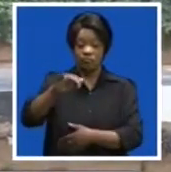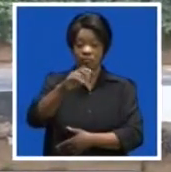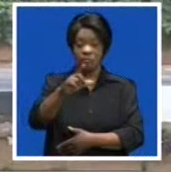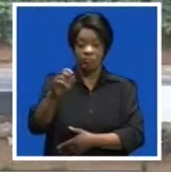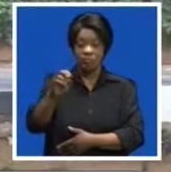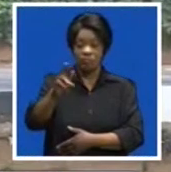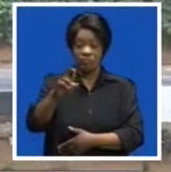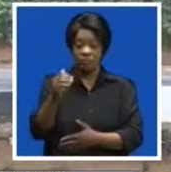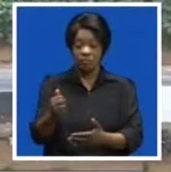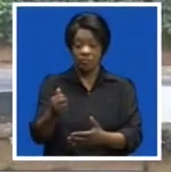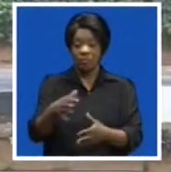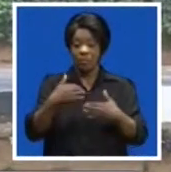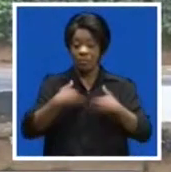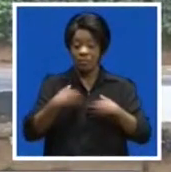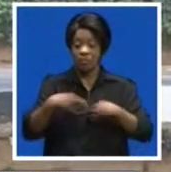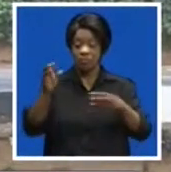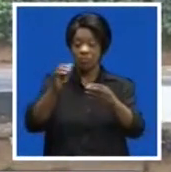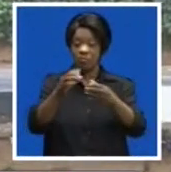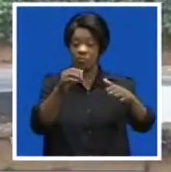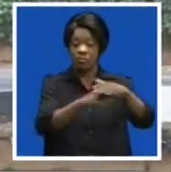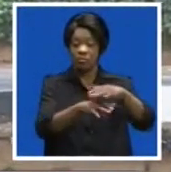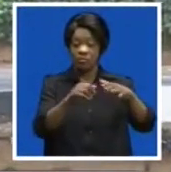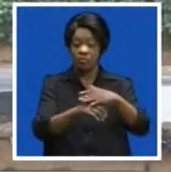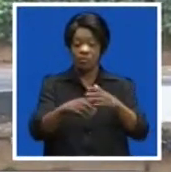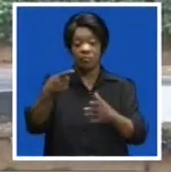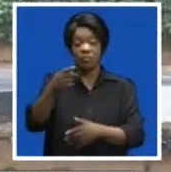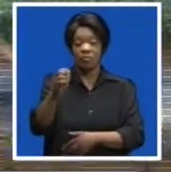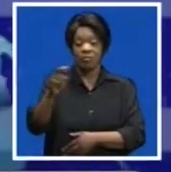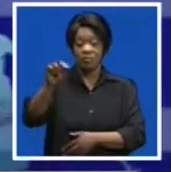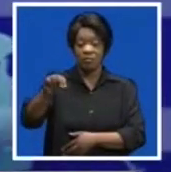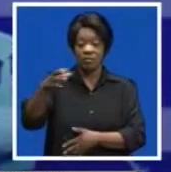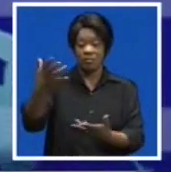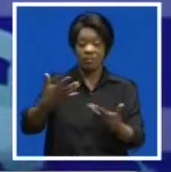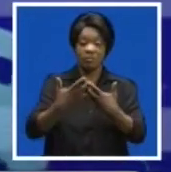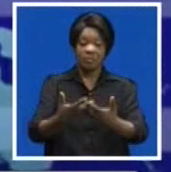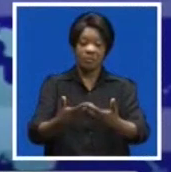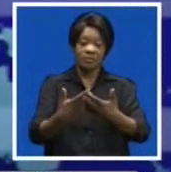to make further investments into gensets.